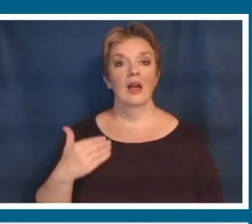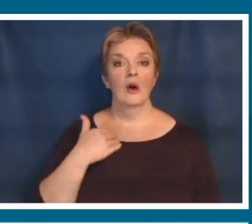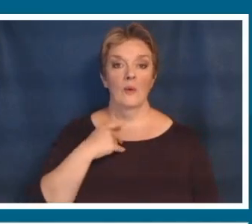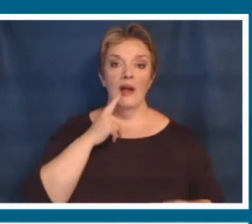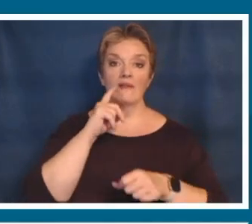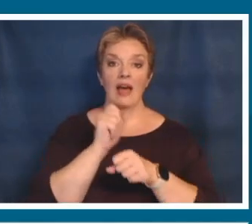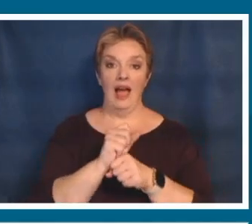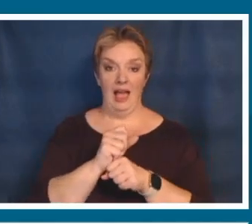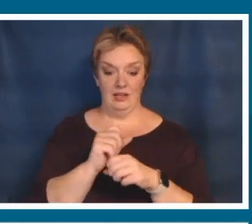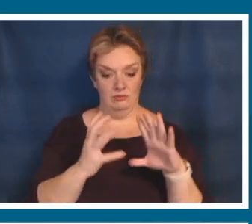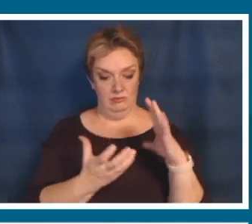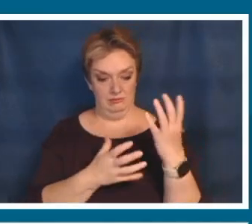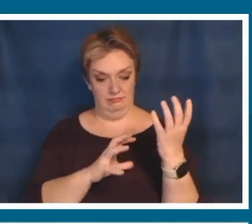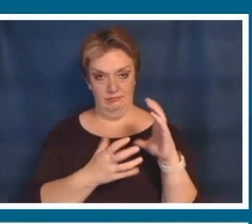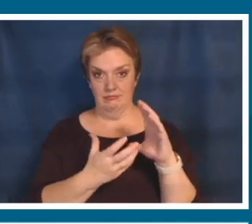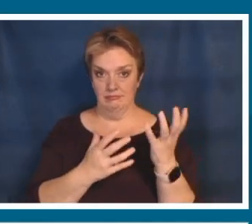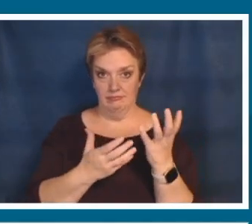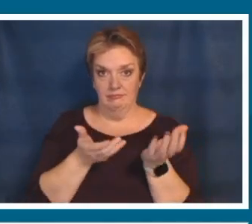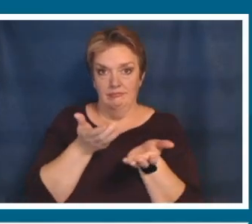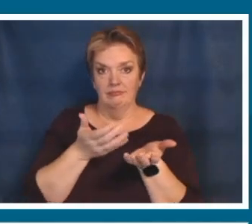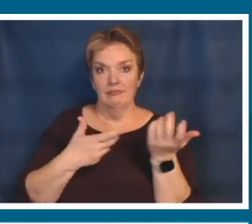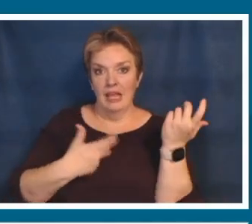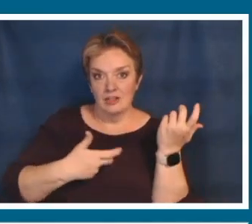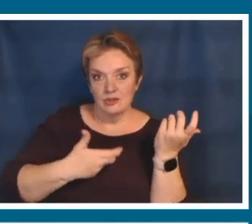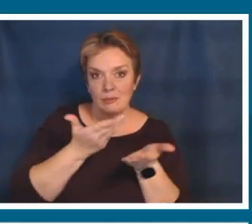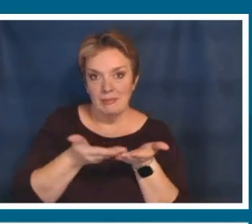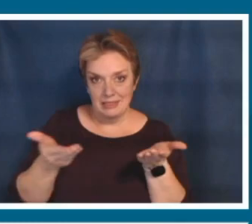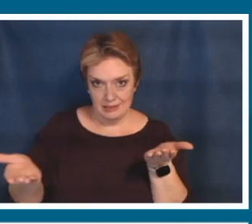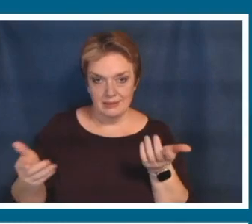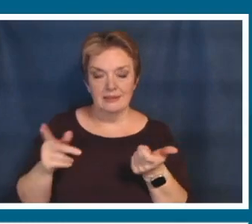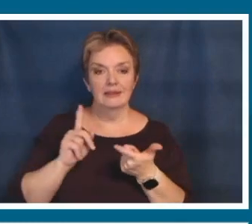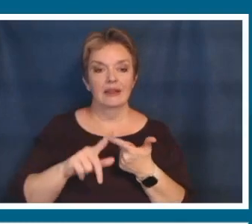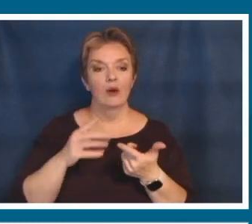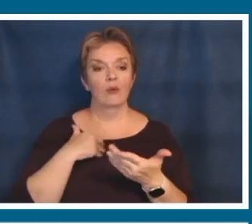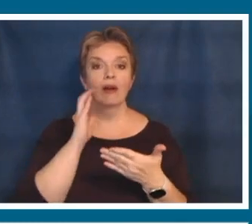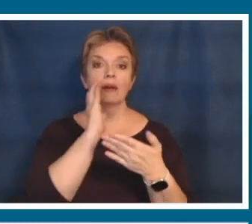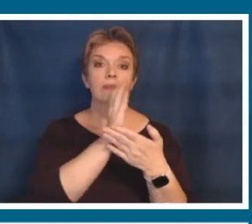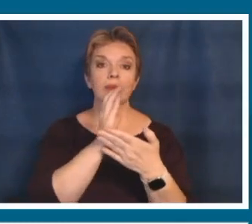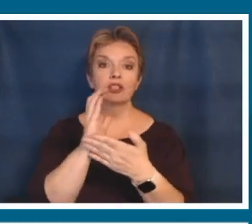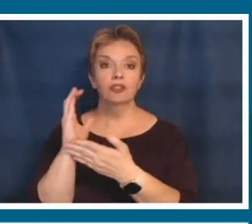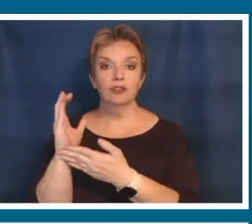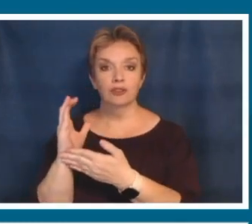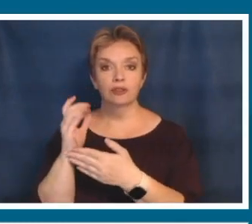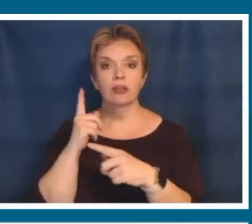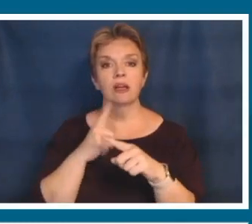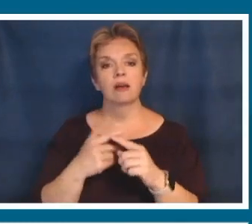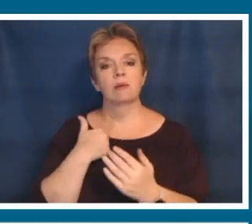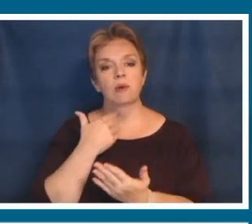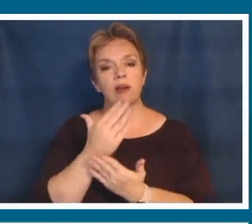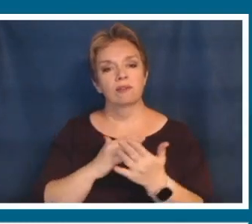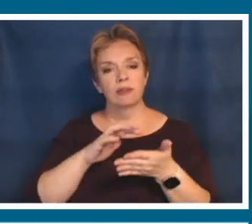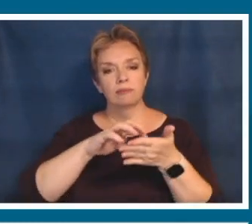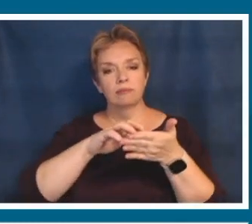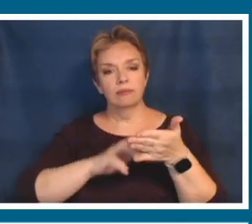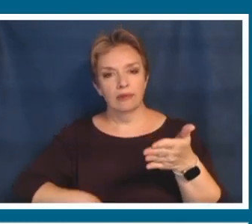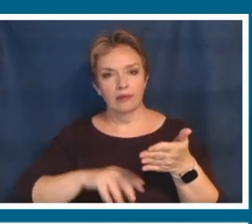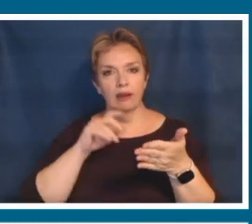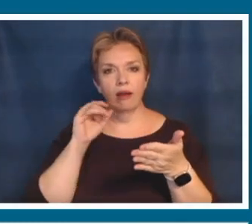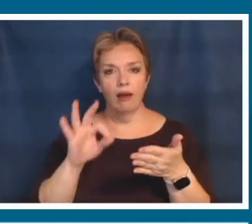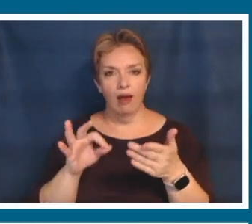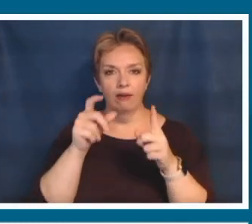people playing these instruments, and then also some of the manuscripts of the lyrics that allow students to do a deeper